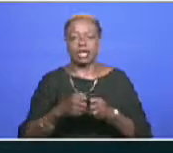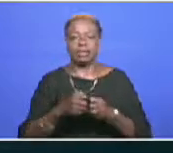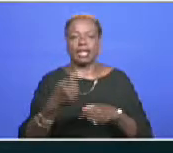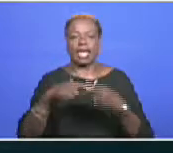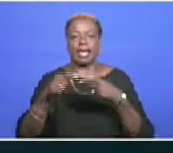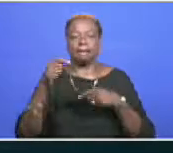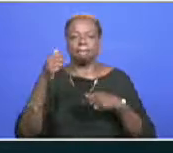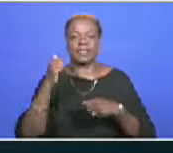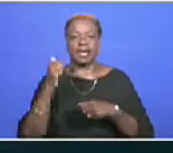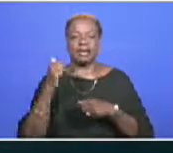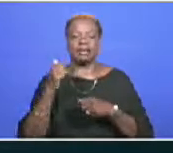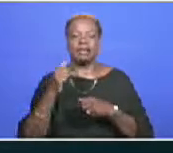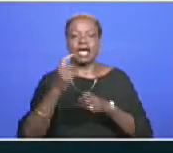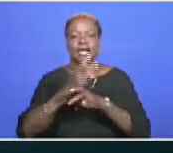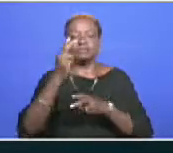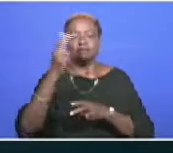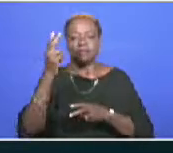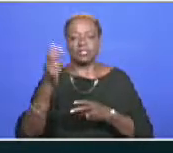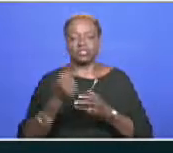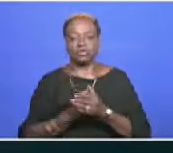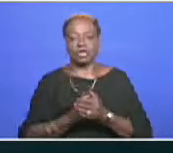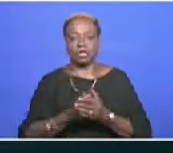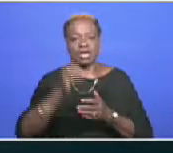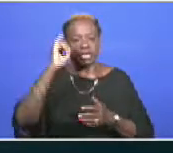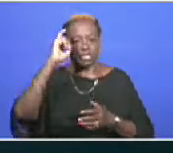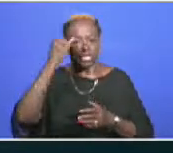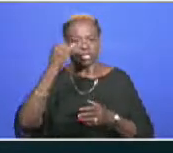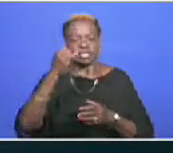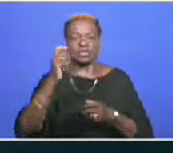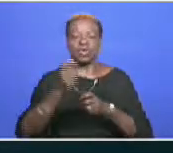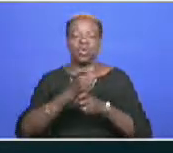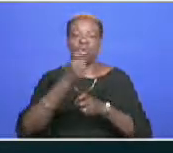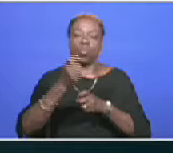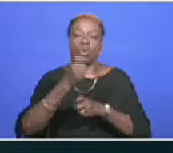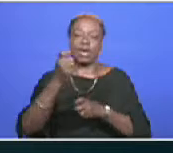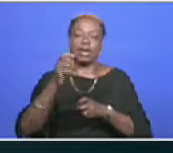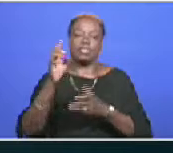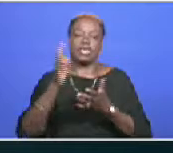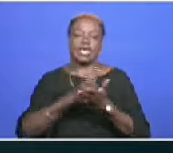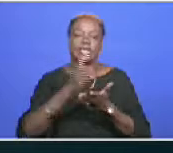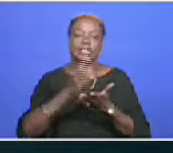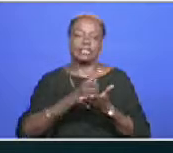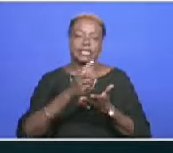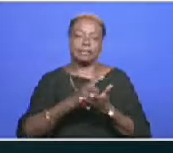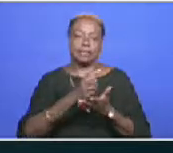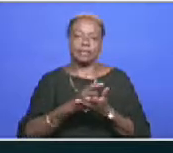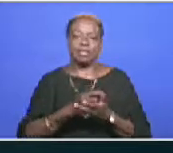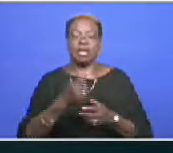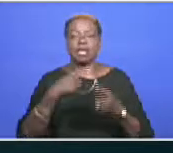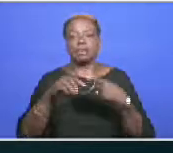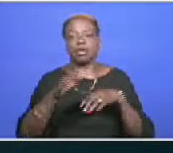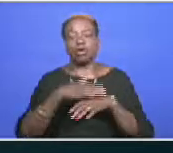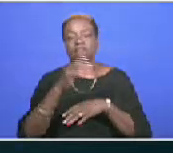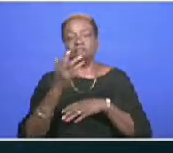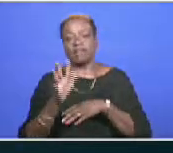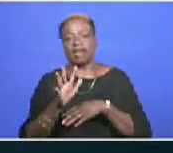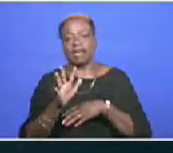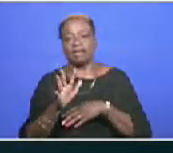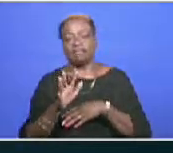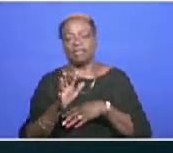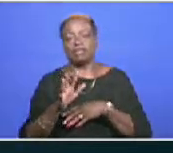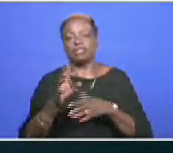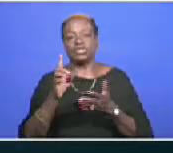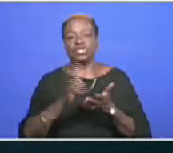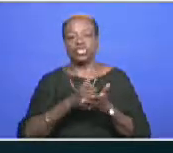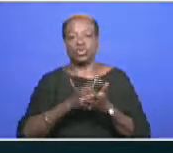7-5, 6-4 victory. Justin also playing doubles with Jody Mattingly from Antigua. Coming off a finals appearance last week, the duo dropping